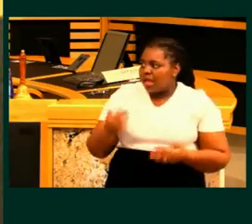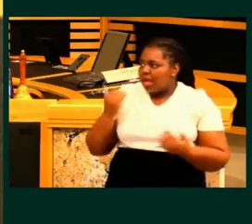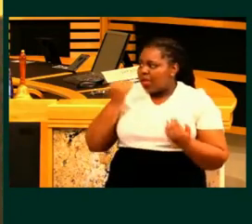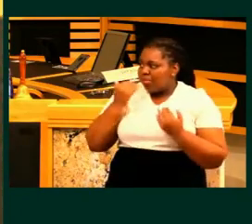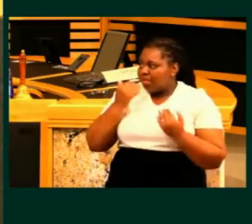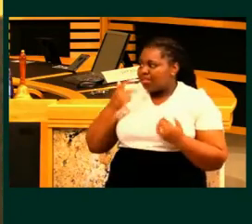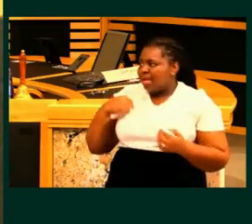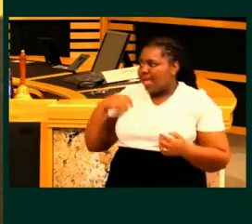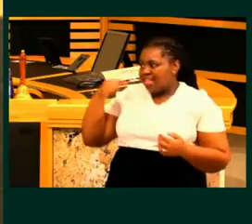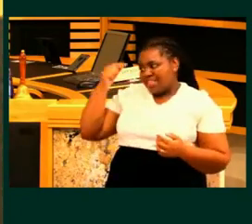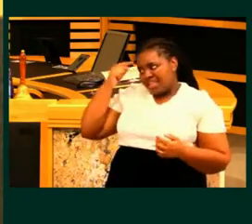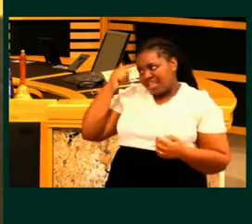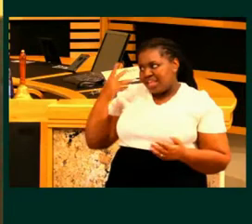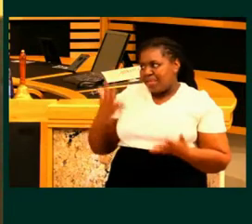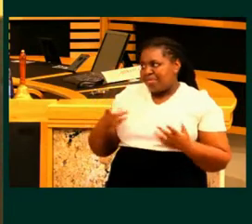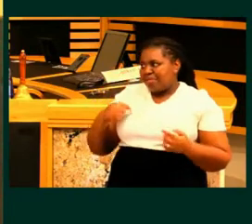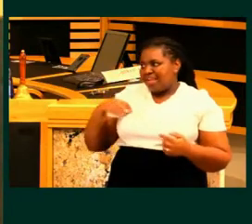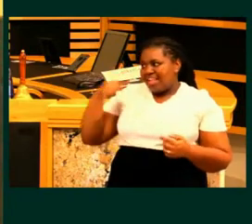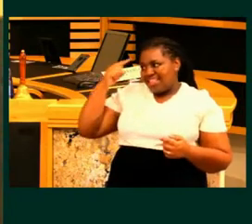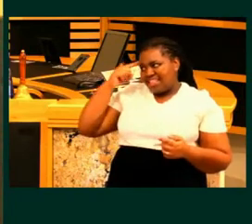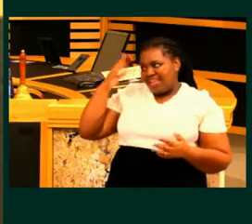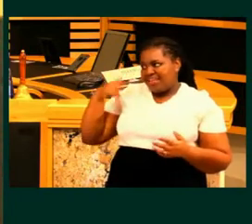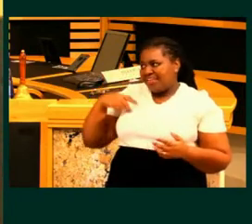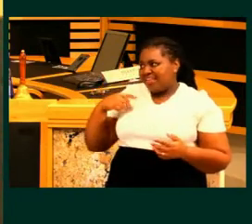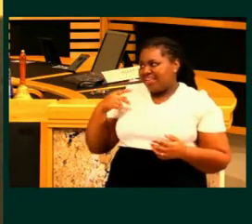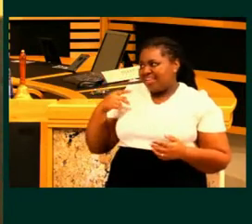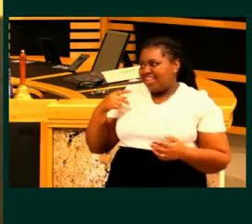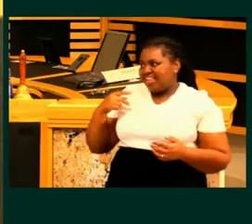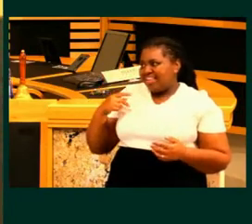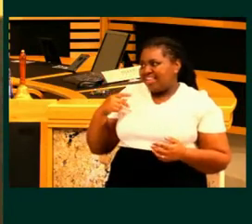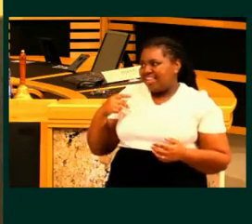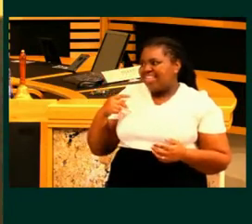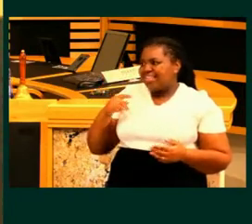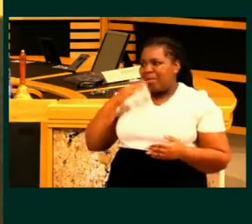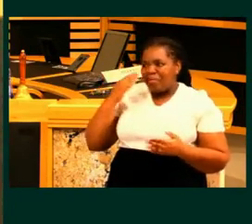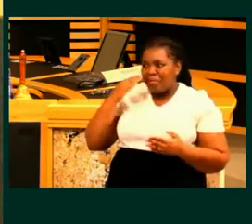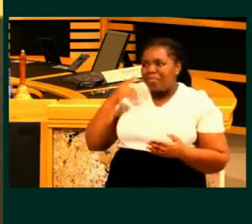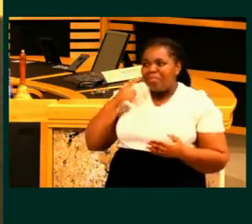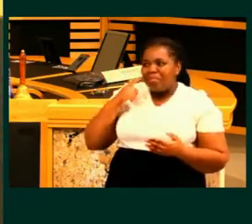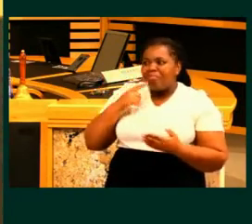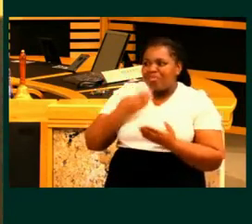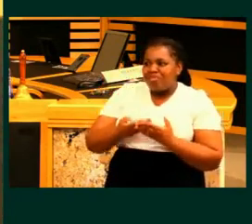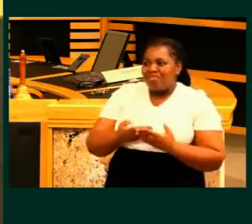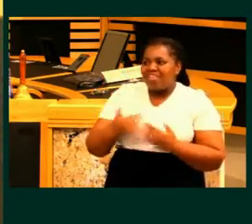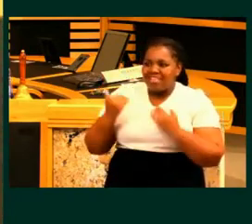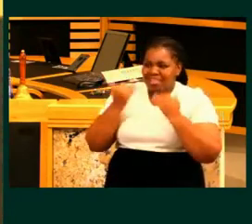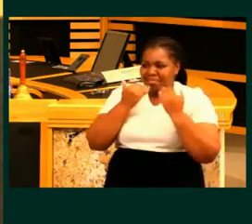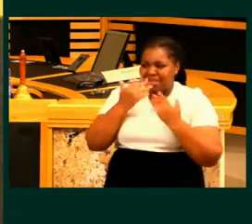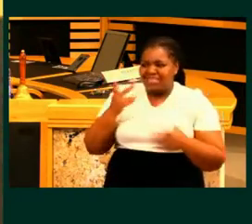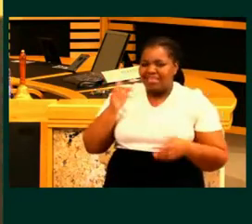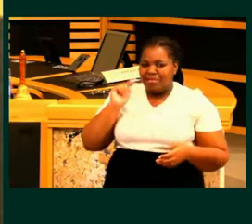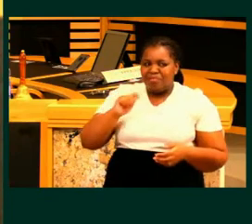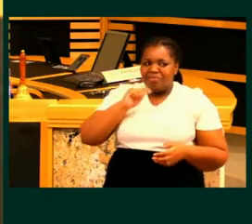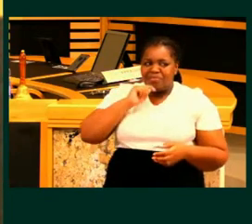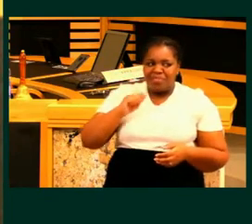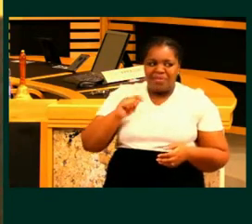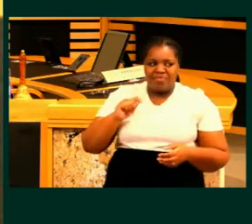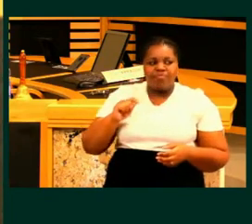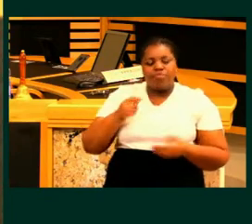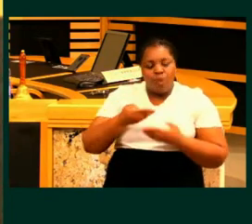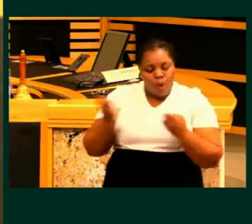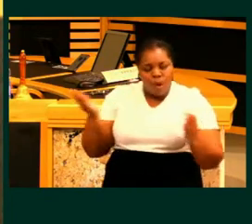thought I think you were thinking I was going to say the proof is in the pudding but the proof is in the plastic it is really there for anybody